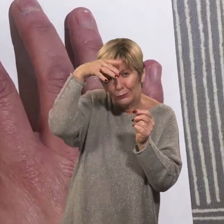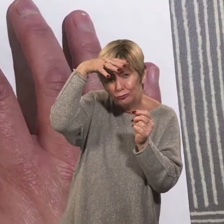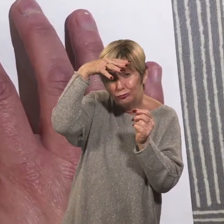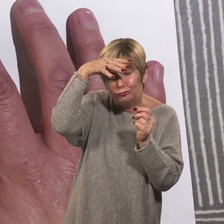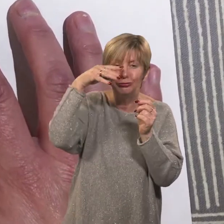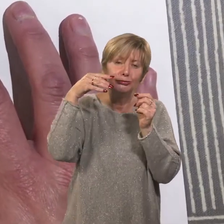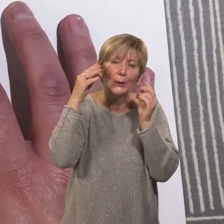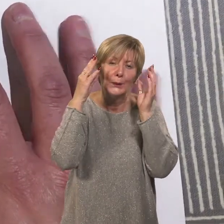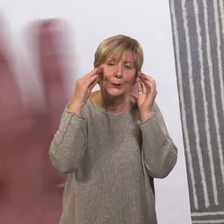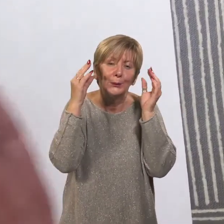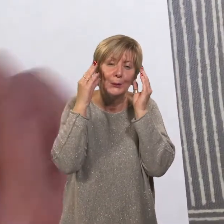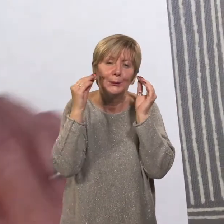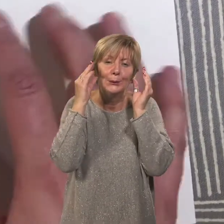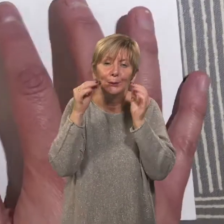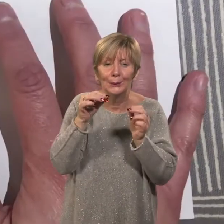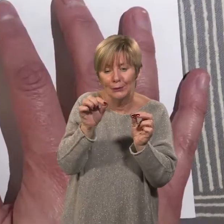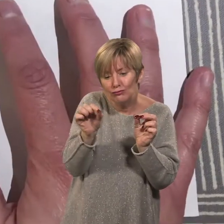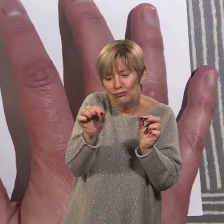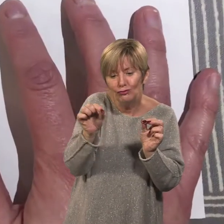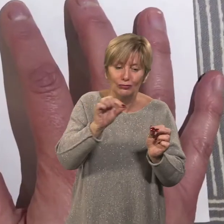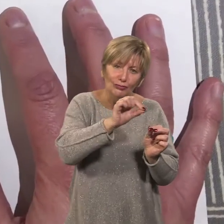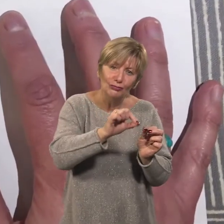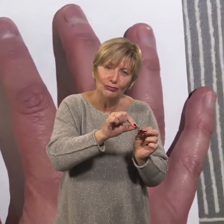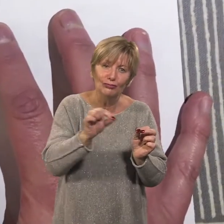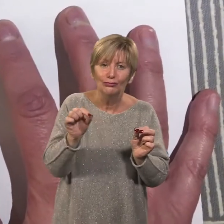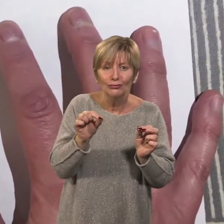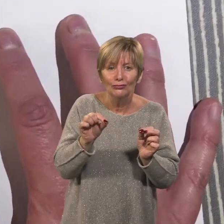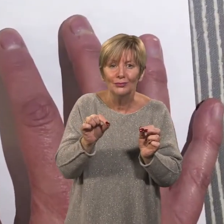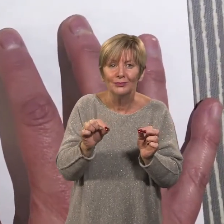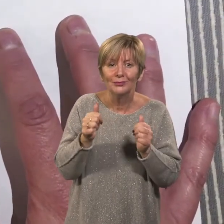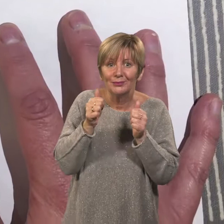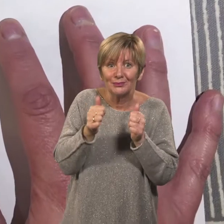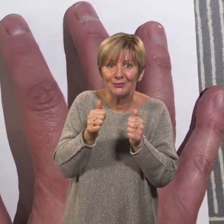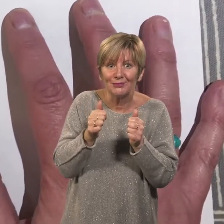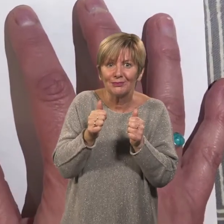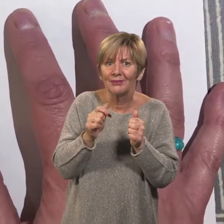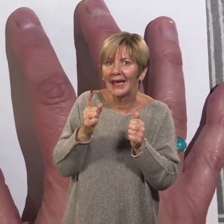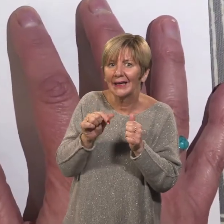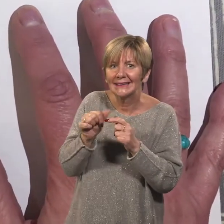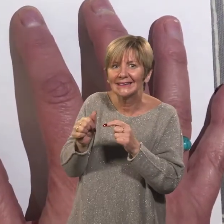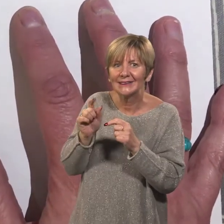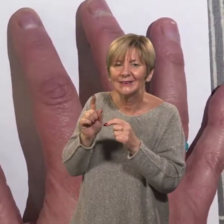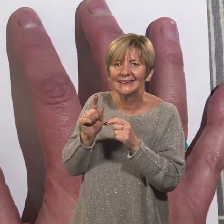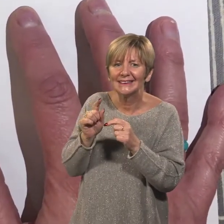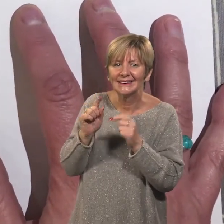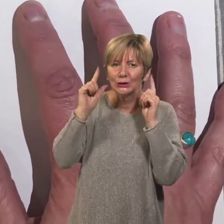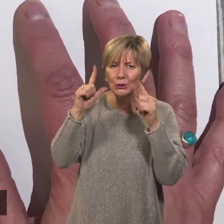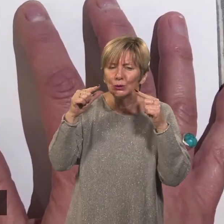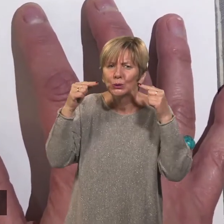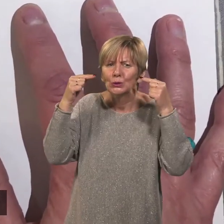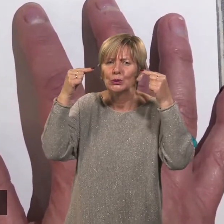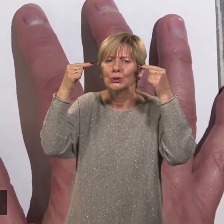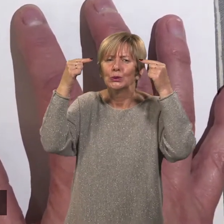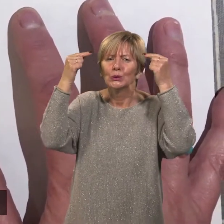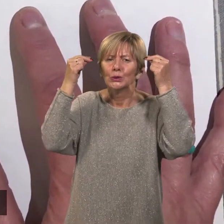his ears. He hasn't had a haircut for a while. There we go. Let's draw the inside of his ear if you want to do a bit of detail. And